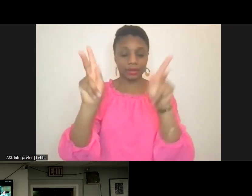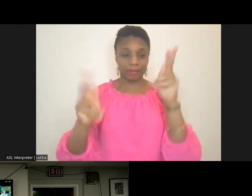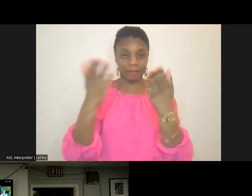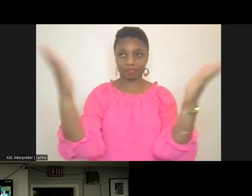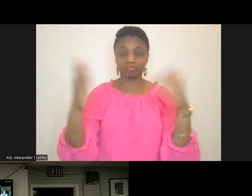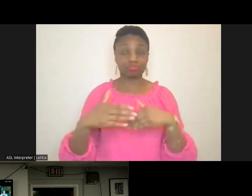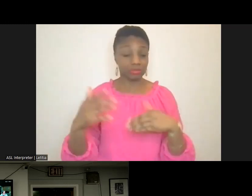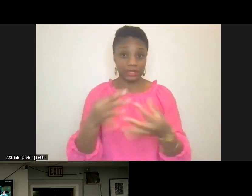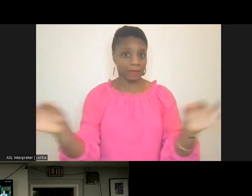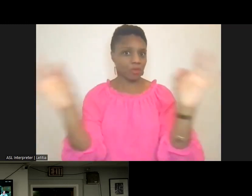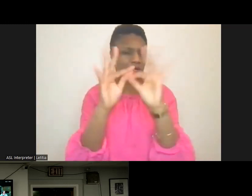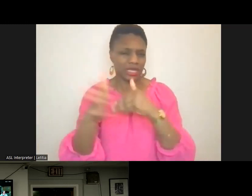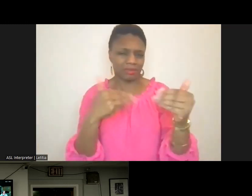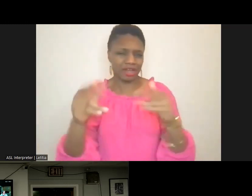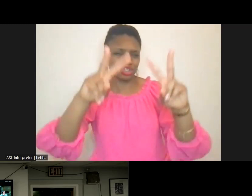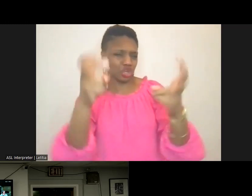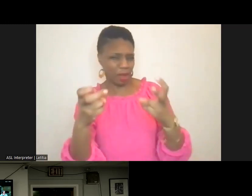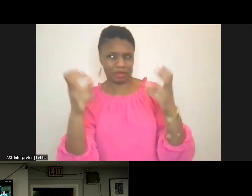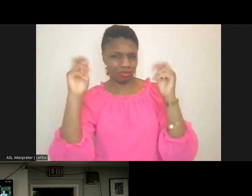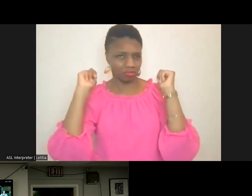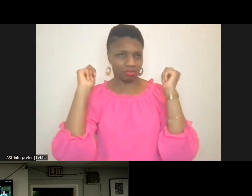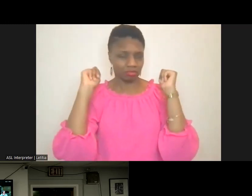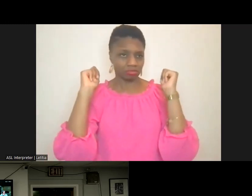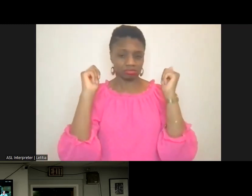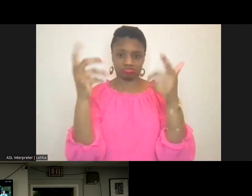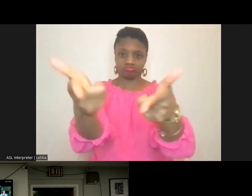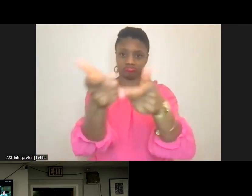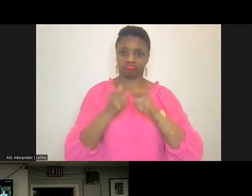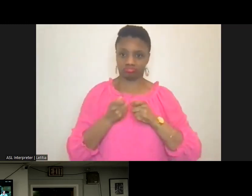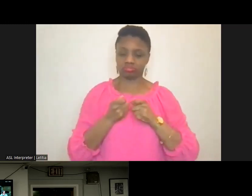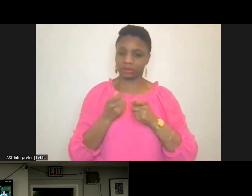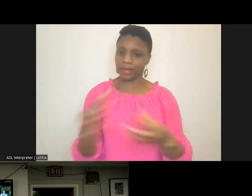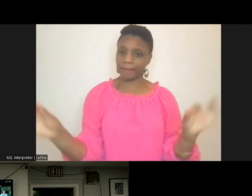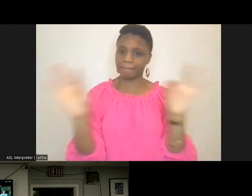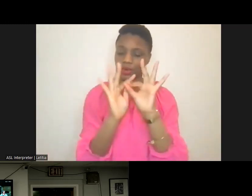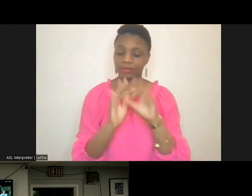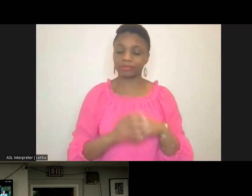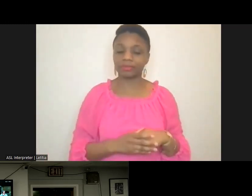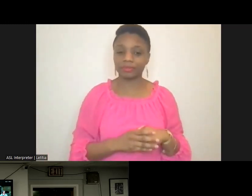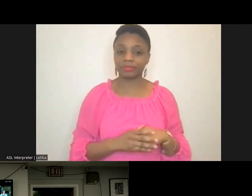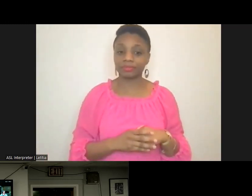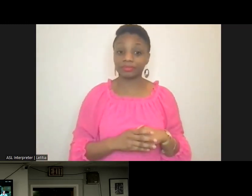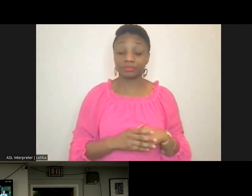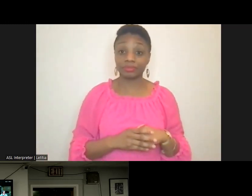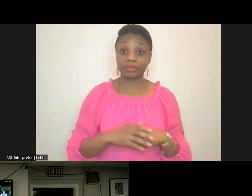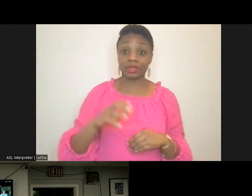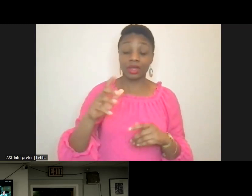the subject is. And I think you've got to be really aggressive with your outreach.